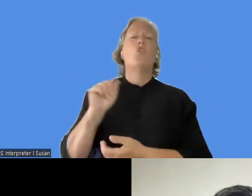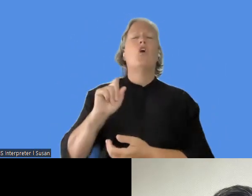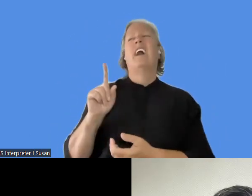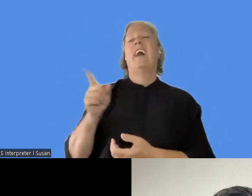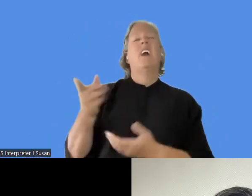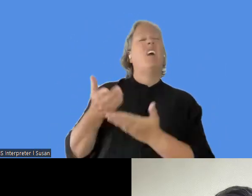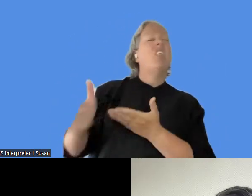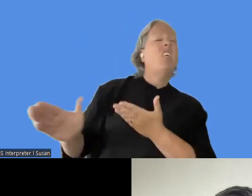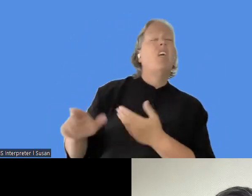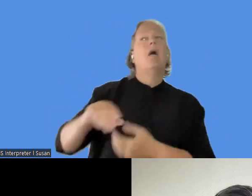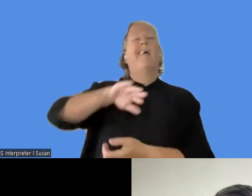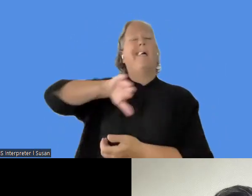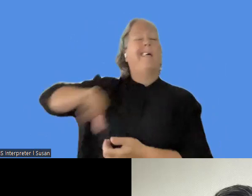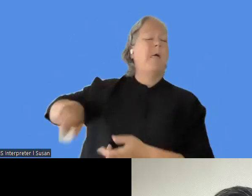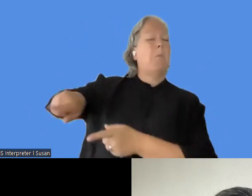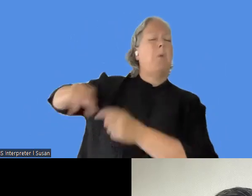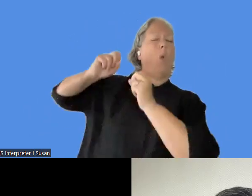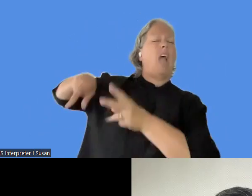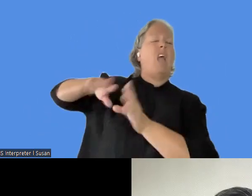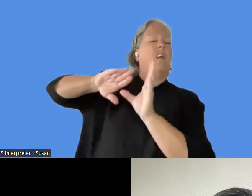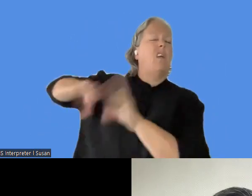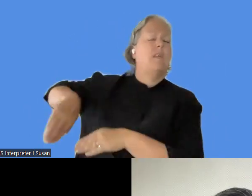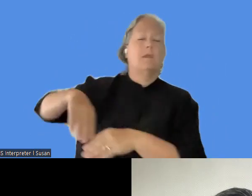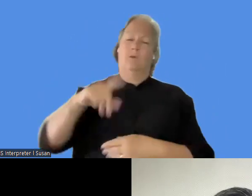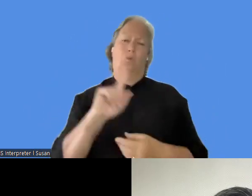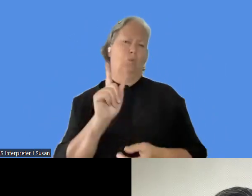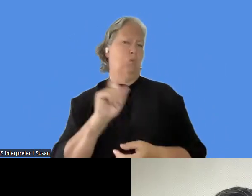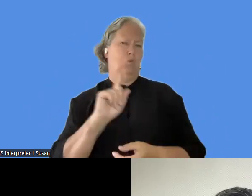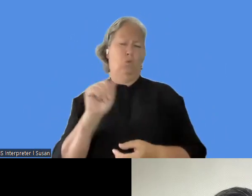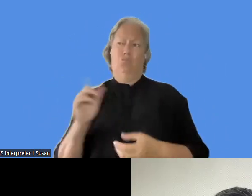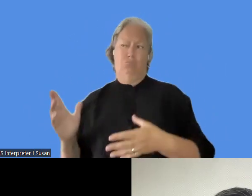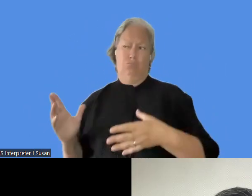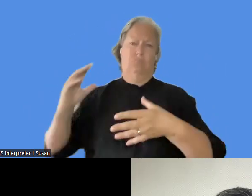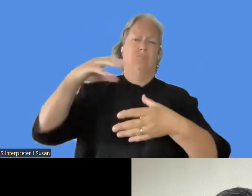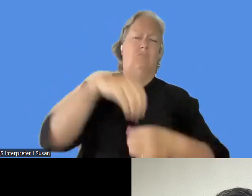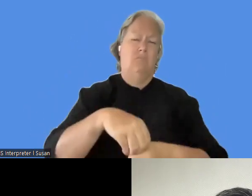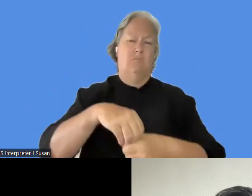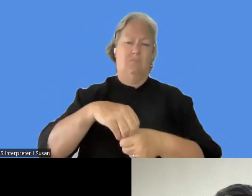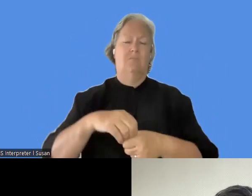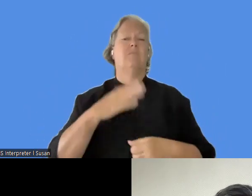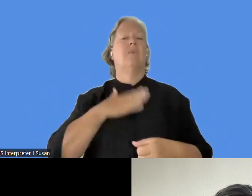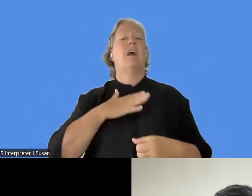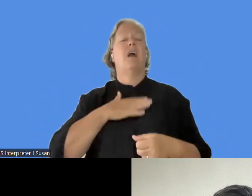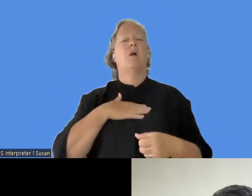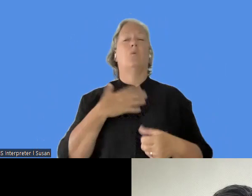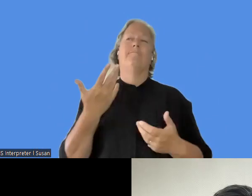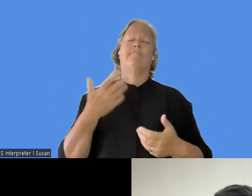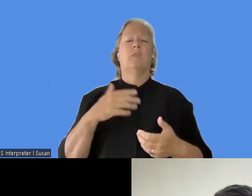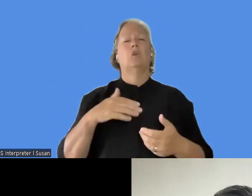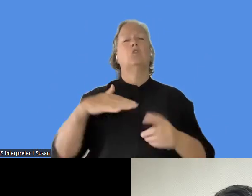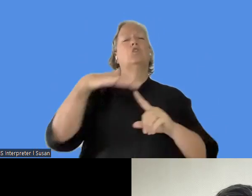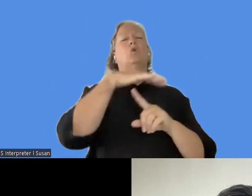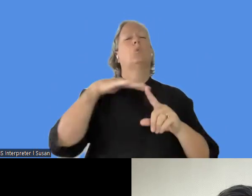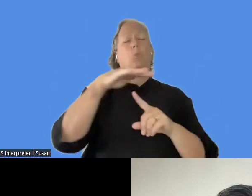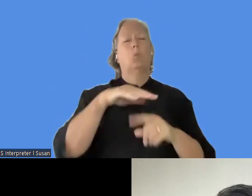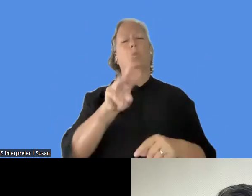leave them behind. It is part of the social welfare programs in China, and the people